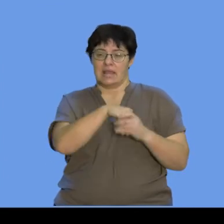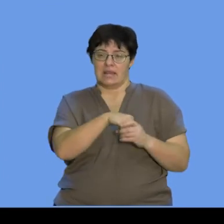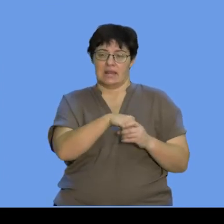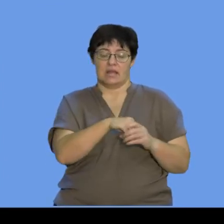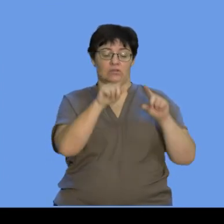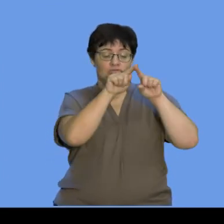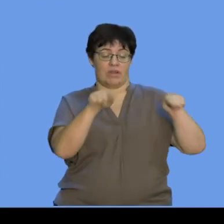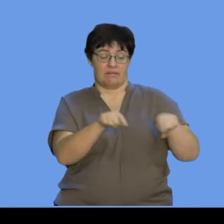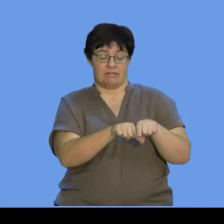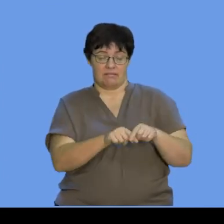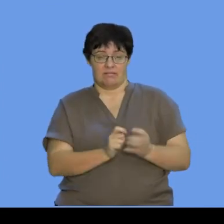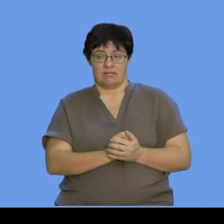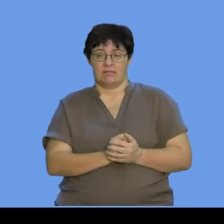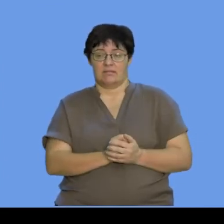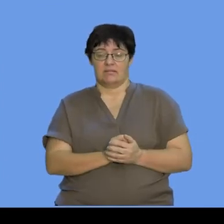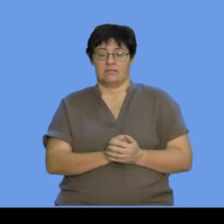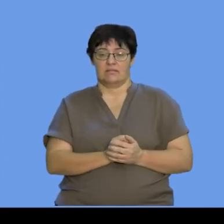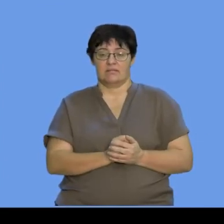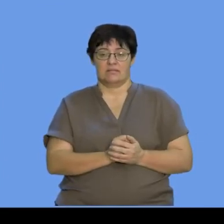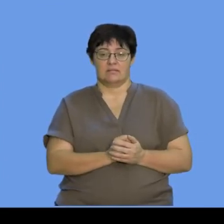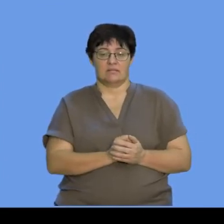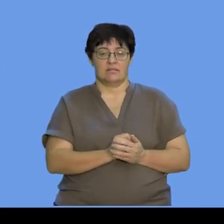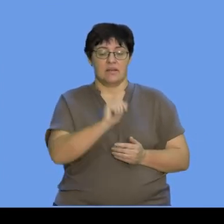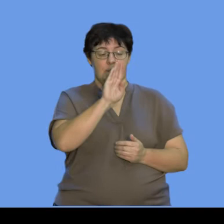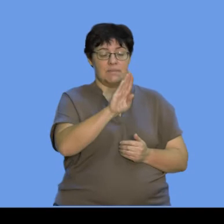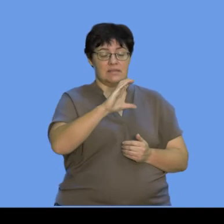therefore say in triangle